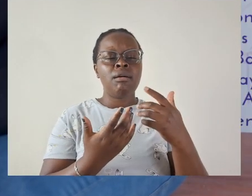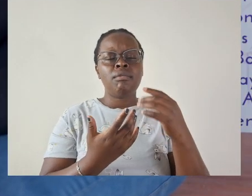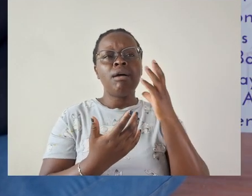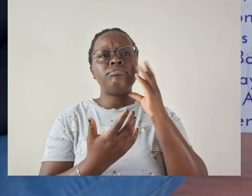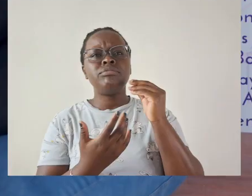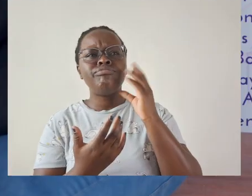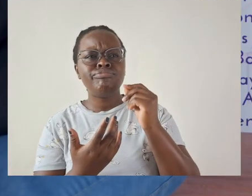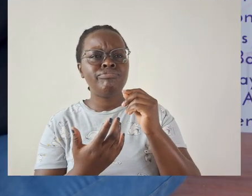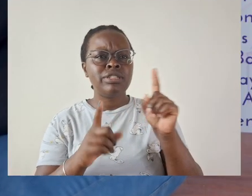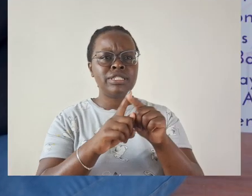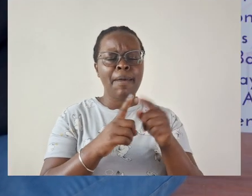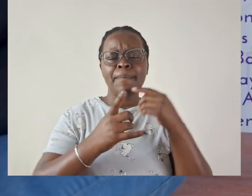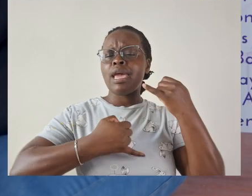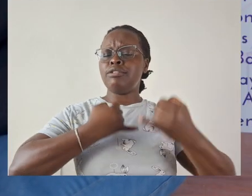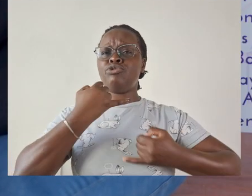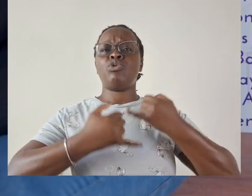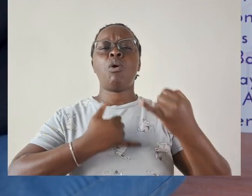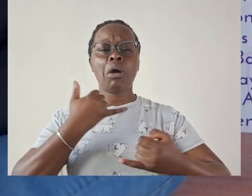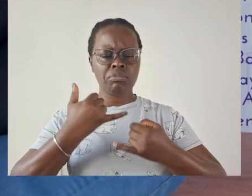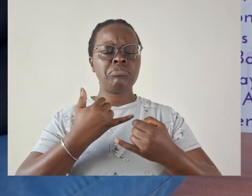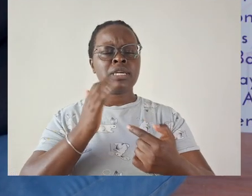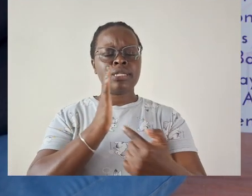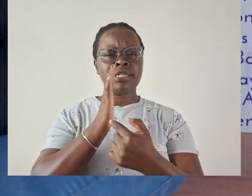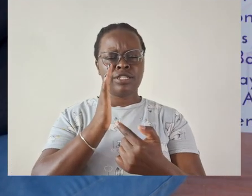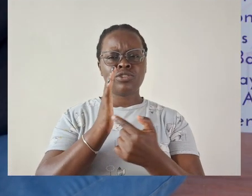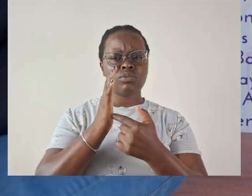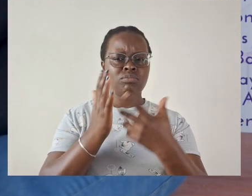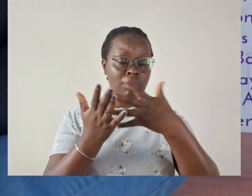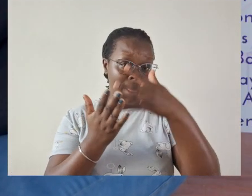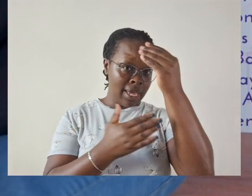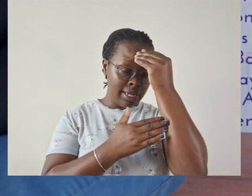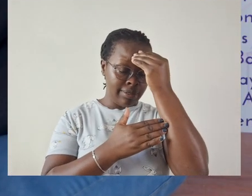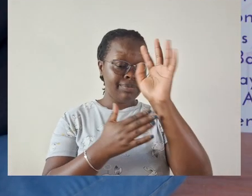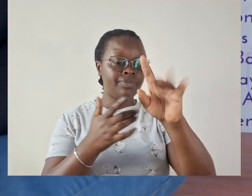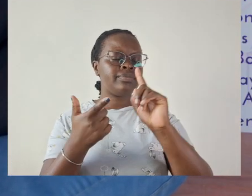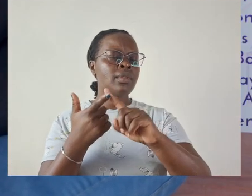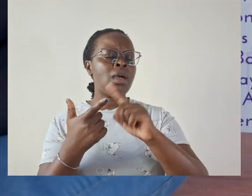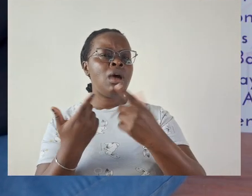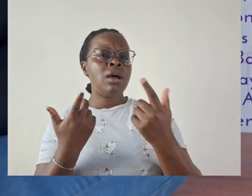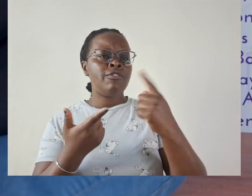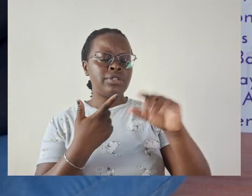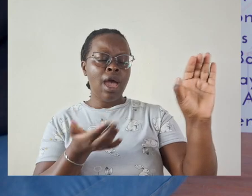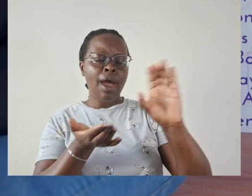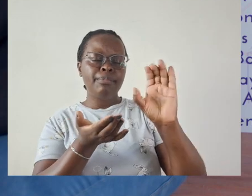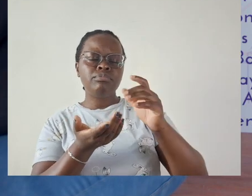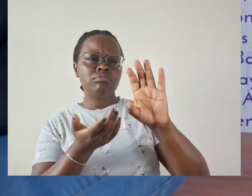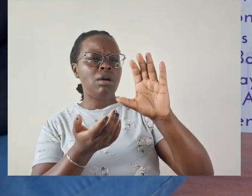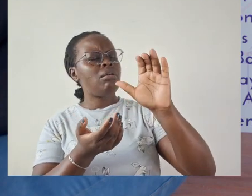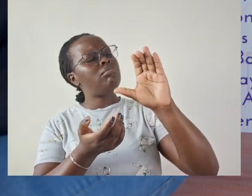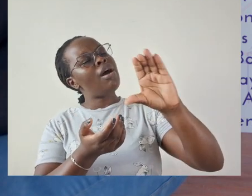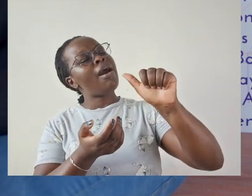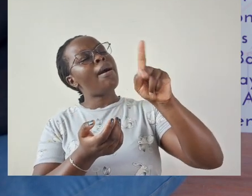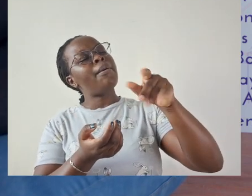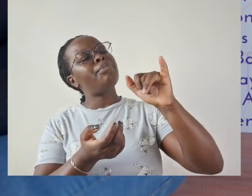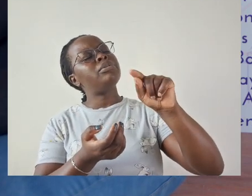literacy, experience the good feelings that others also experience. In the part where capital status comes from, people who are not